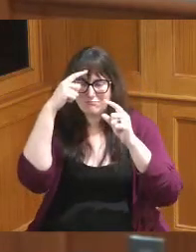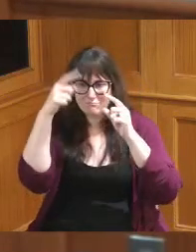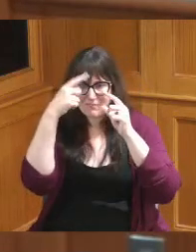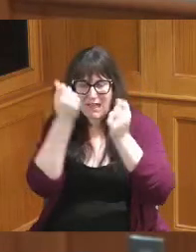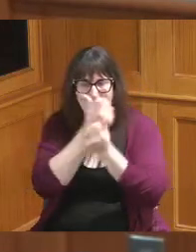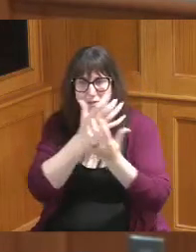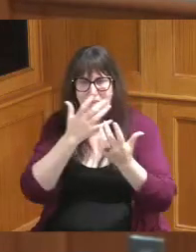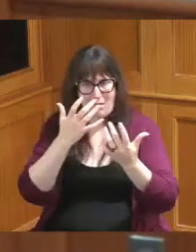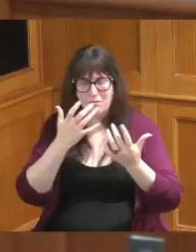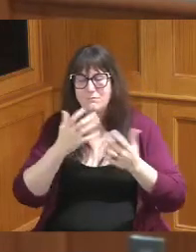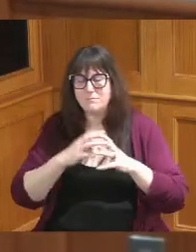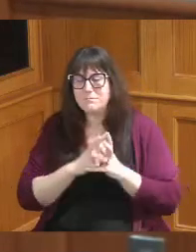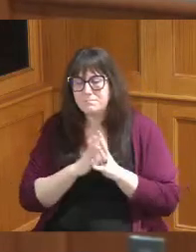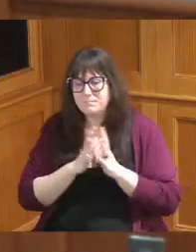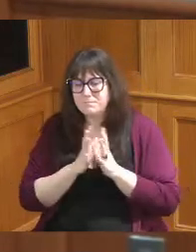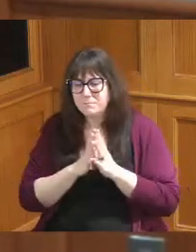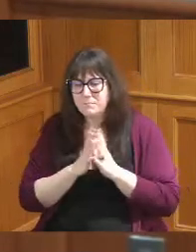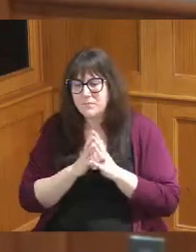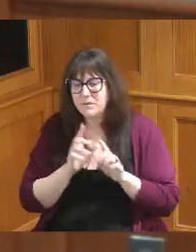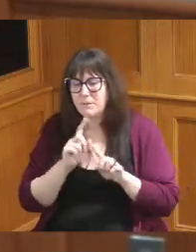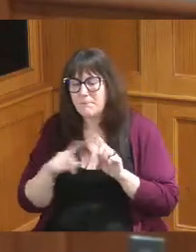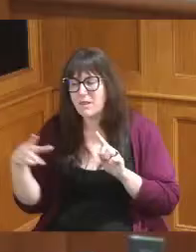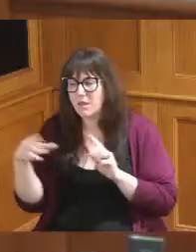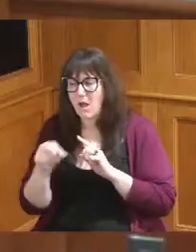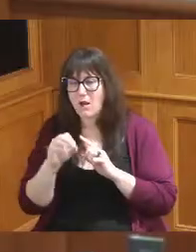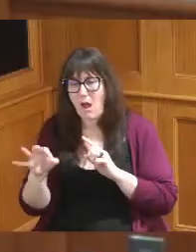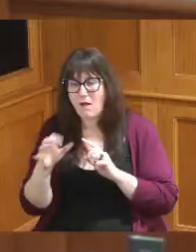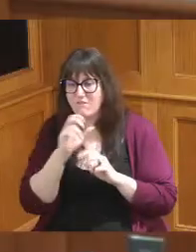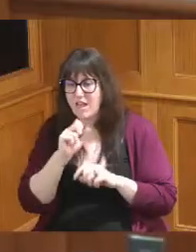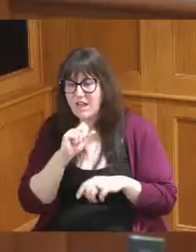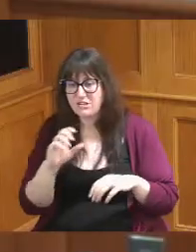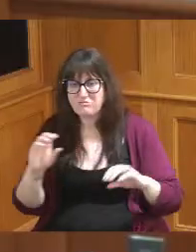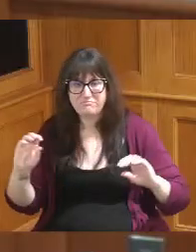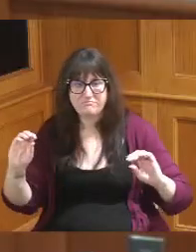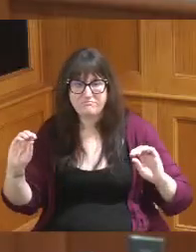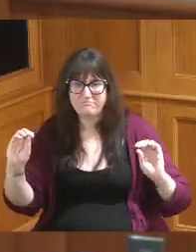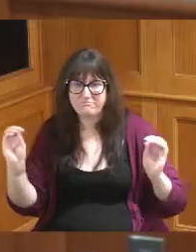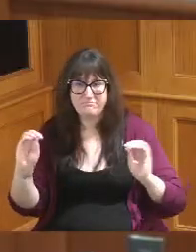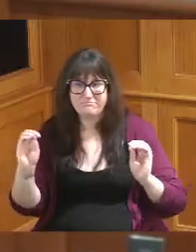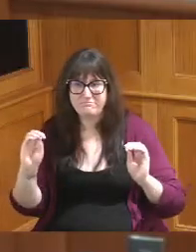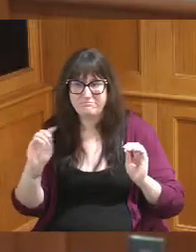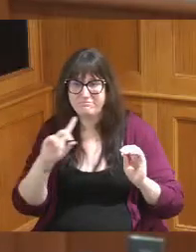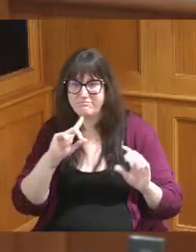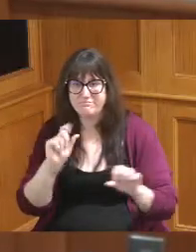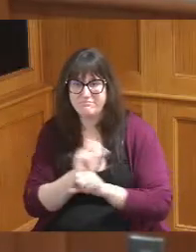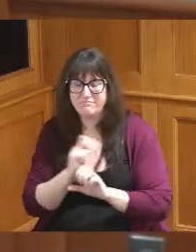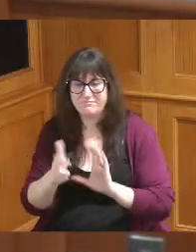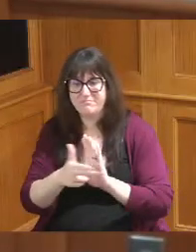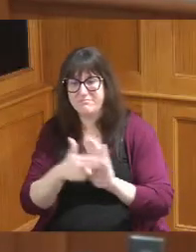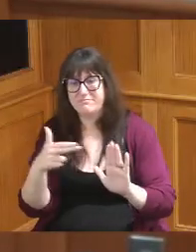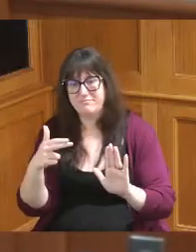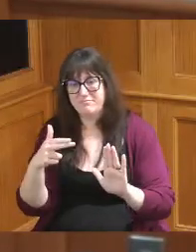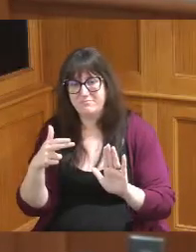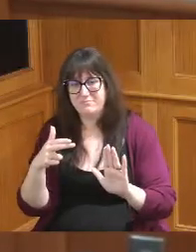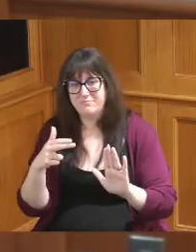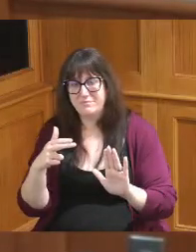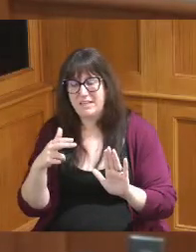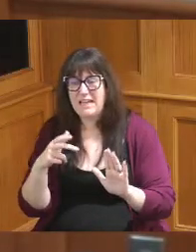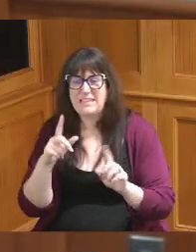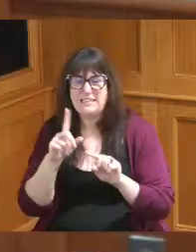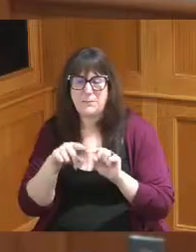older cutoff age, there is no absolute stated age. It's on the health of an